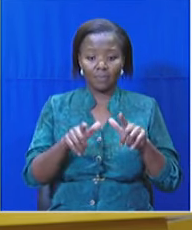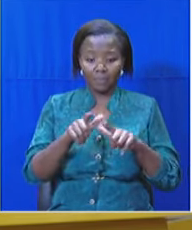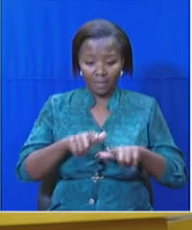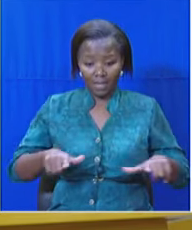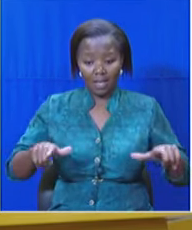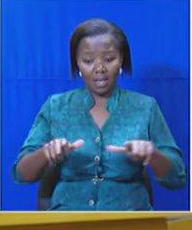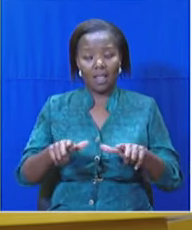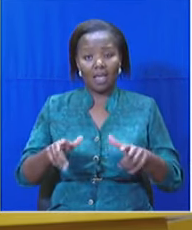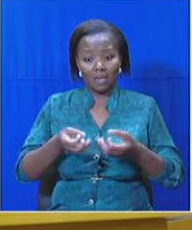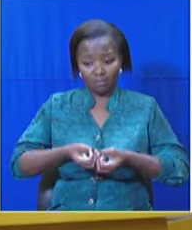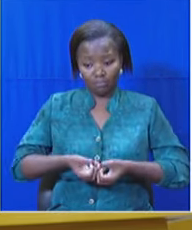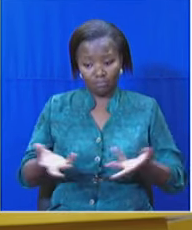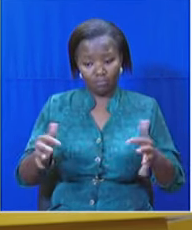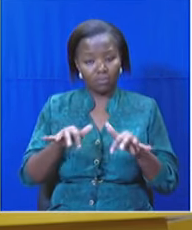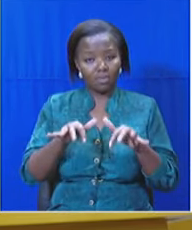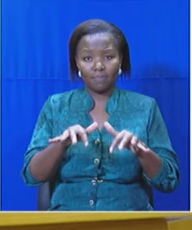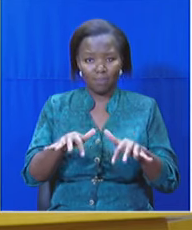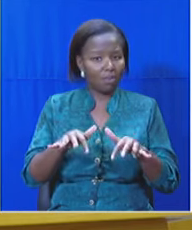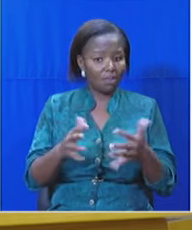unfinished business.